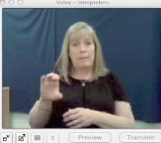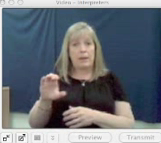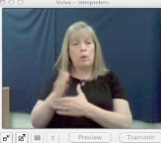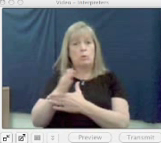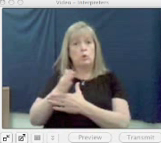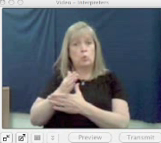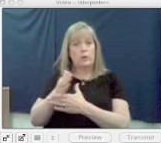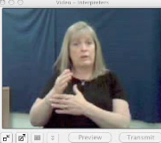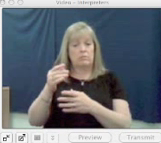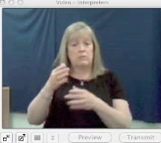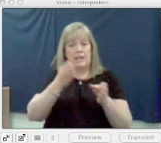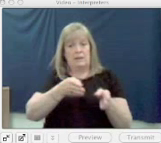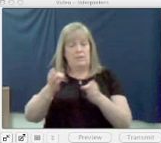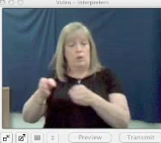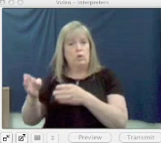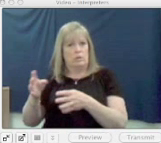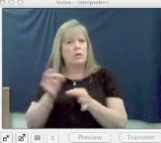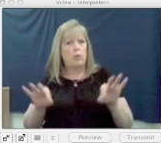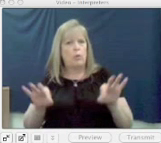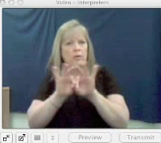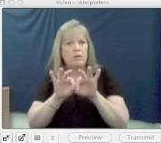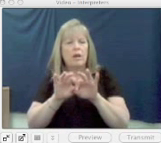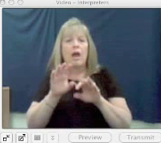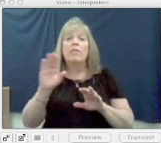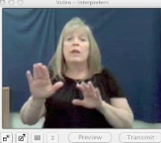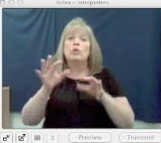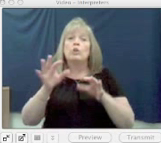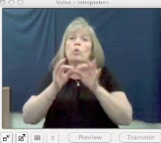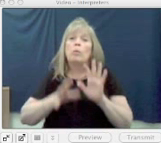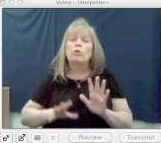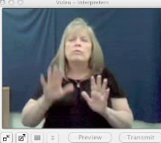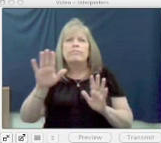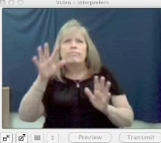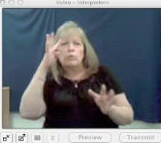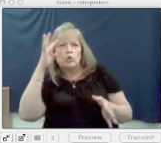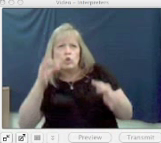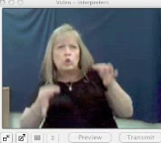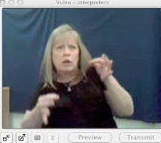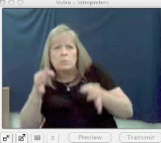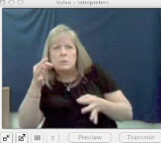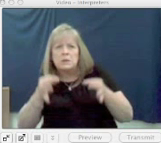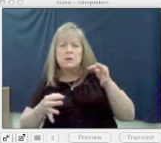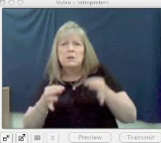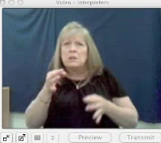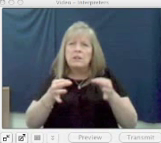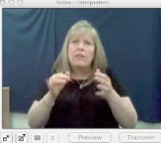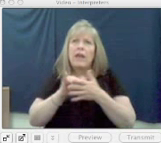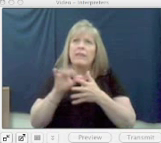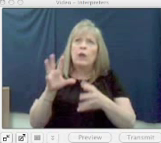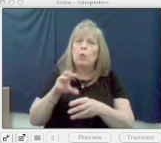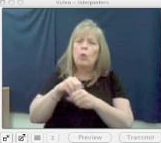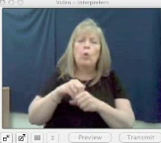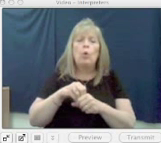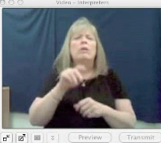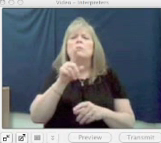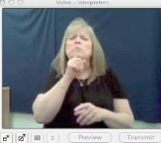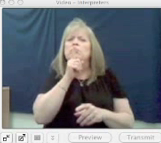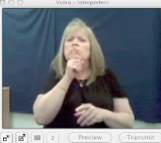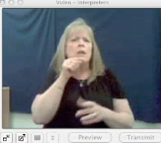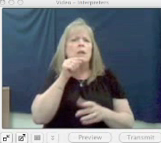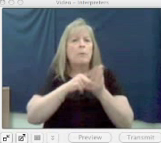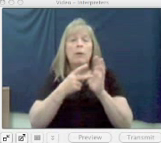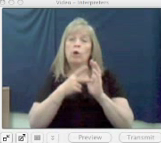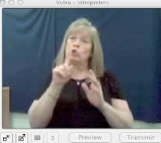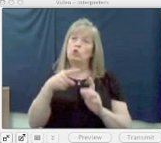and that the judgment that an interpreter brings, not just the blindly following the rules,